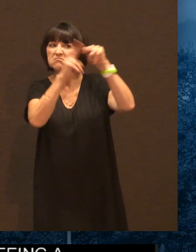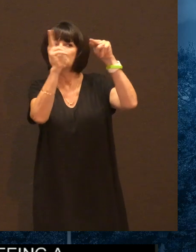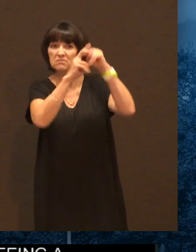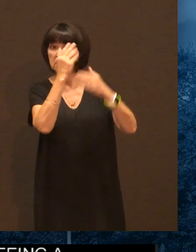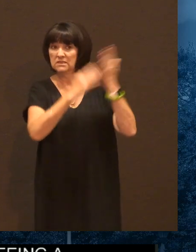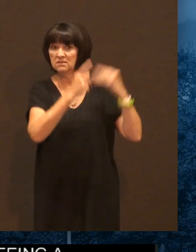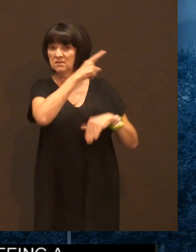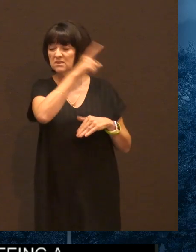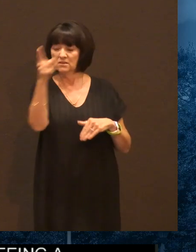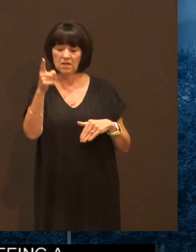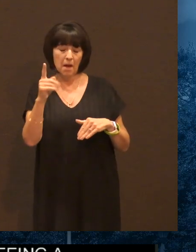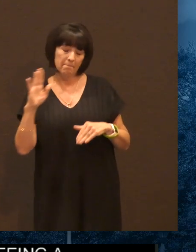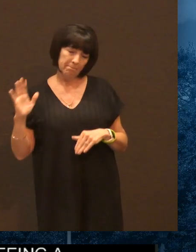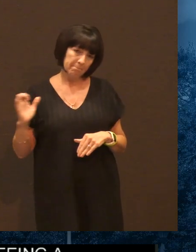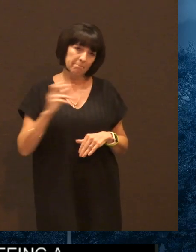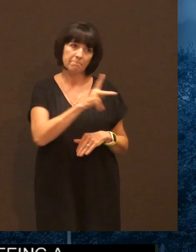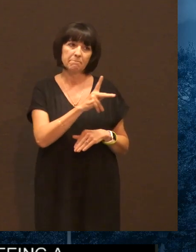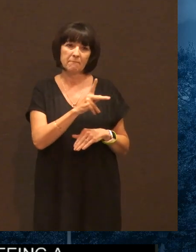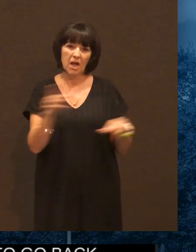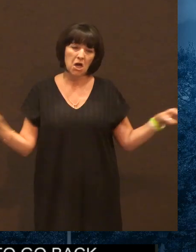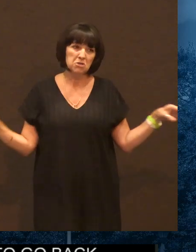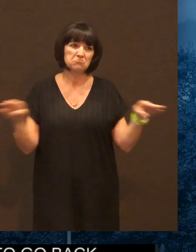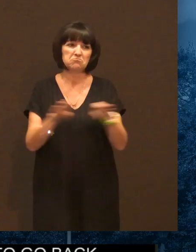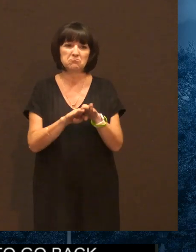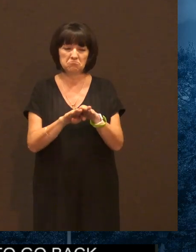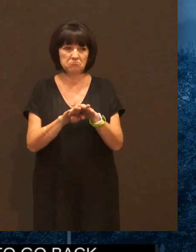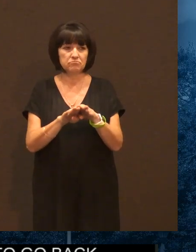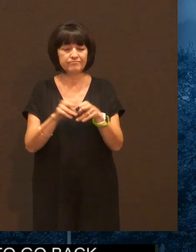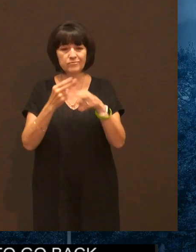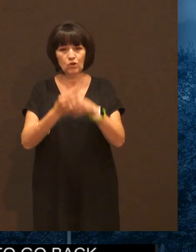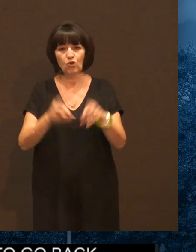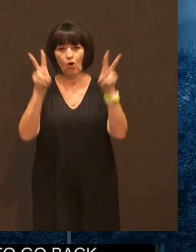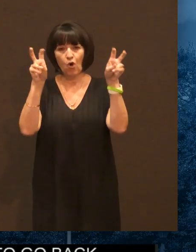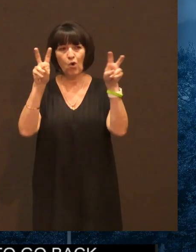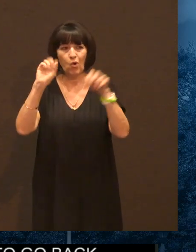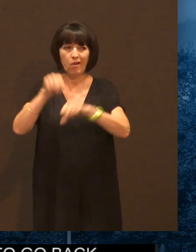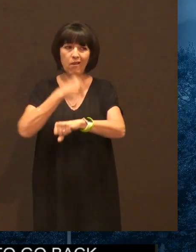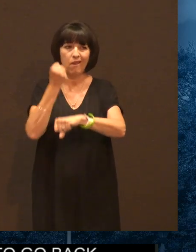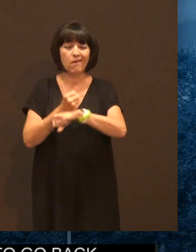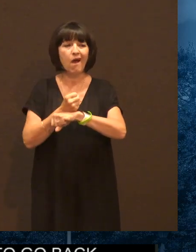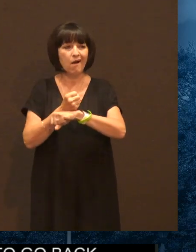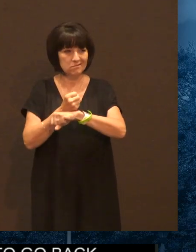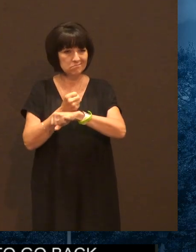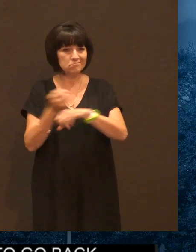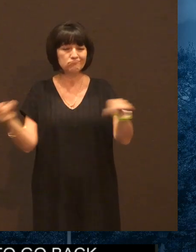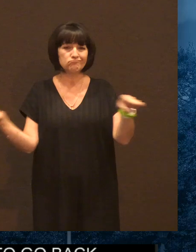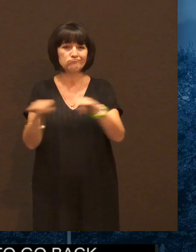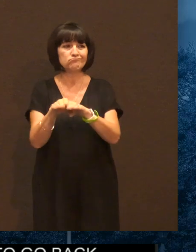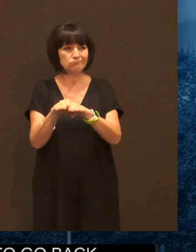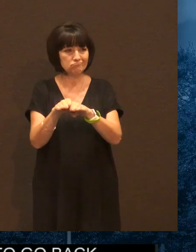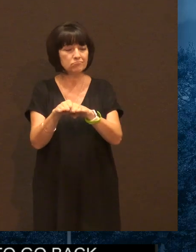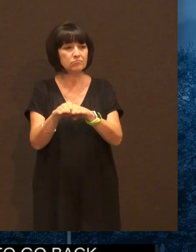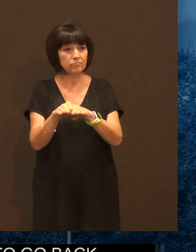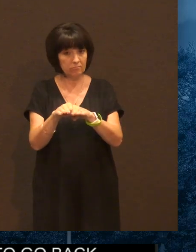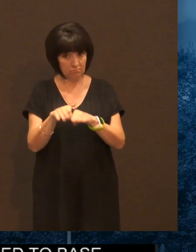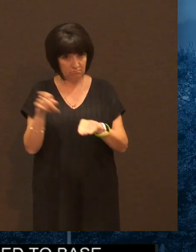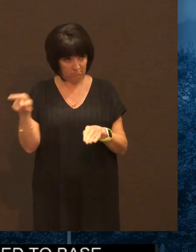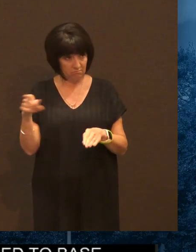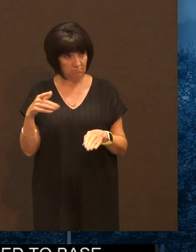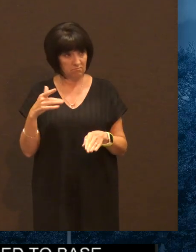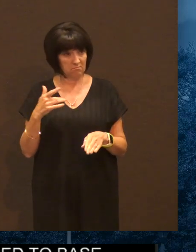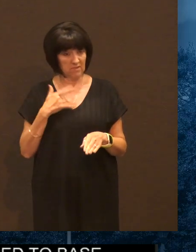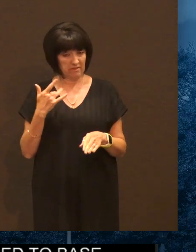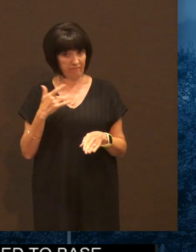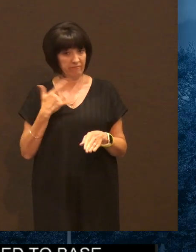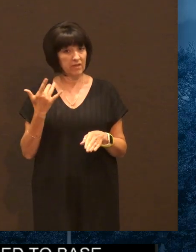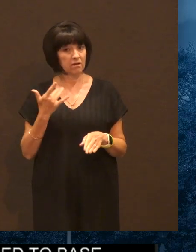forward, will Delaware continue to base its decisions on local data, or will the spread of the virus in other parts of the country have any bearing on our state?